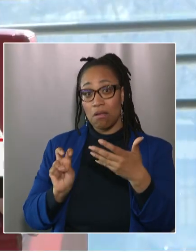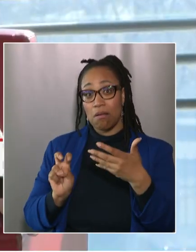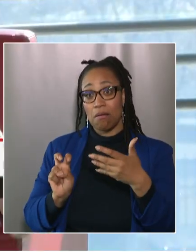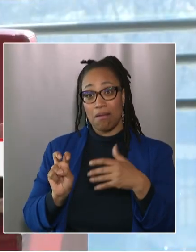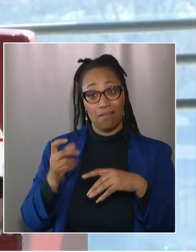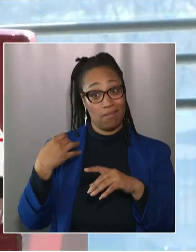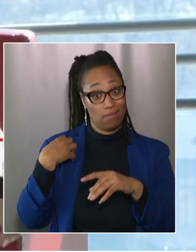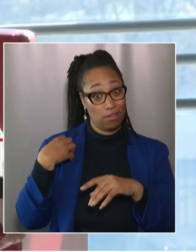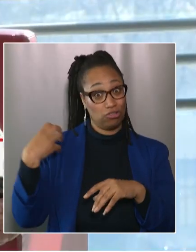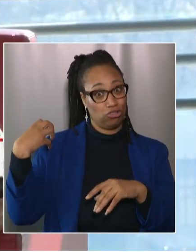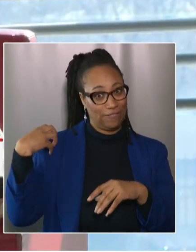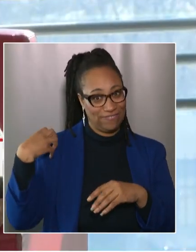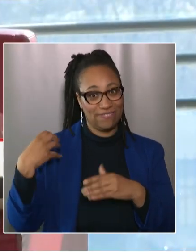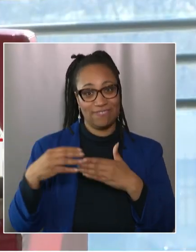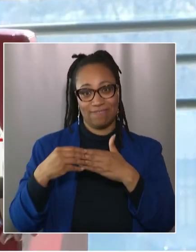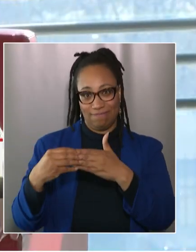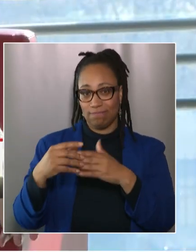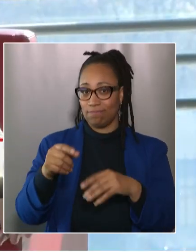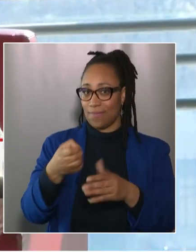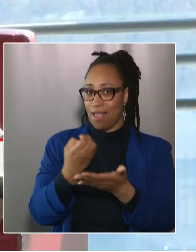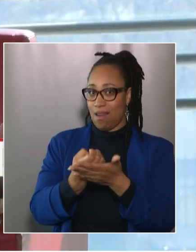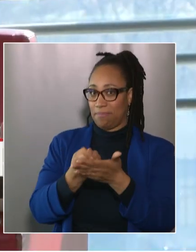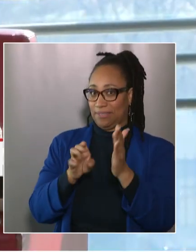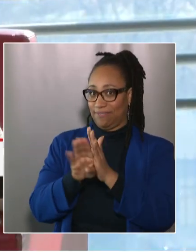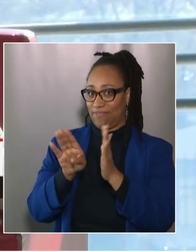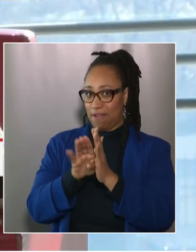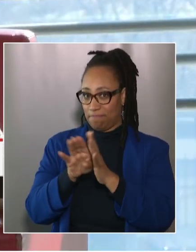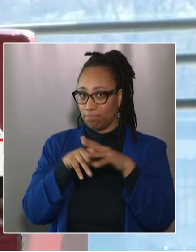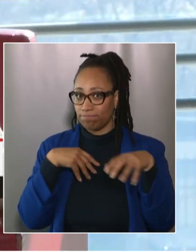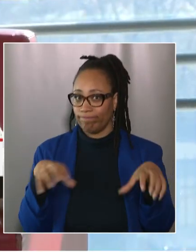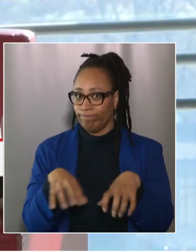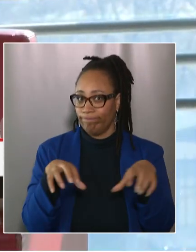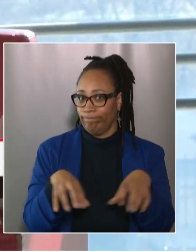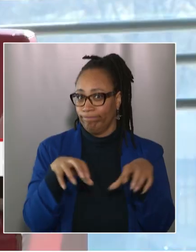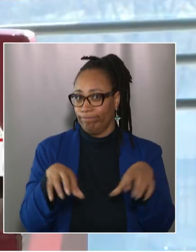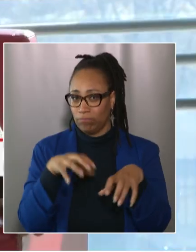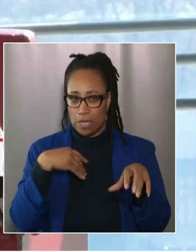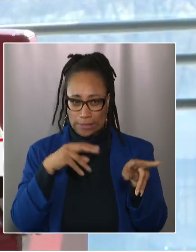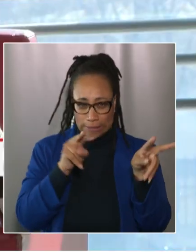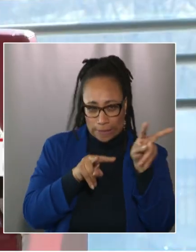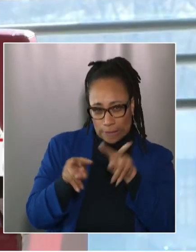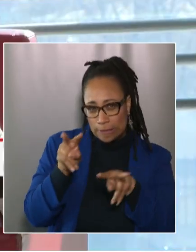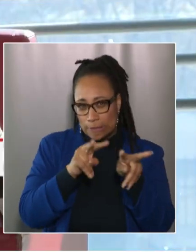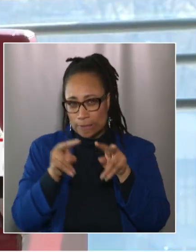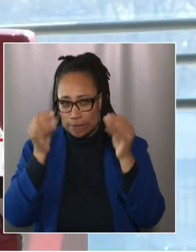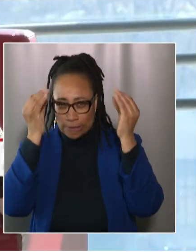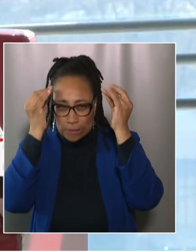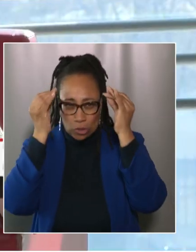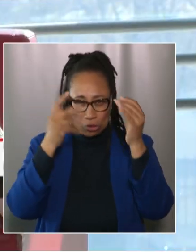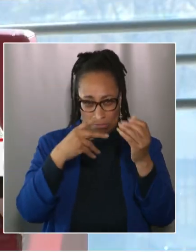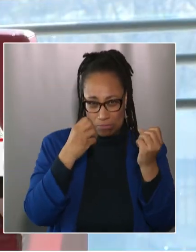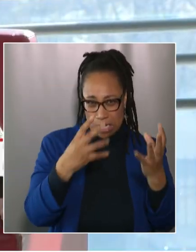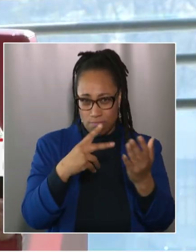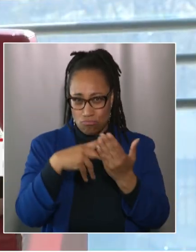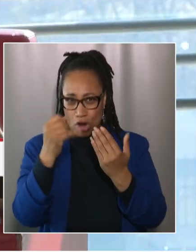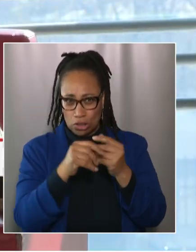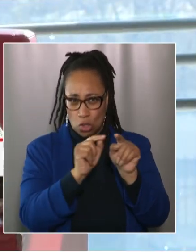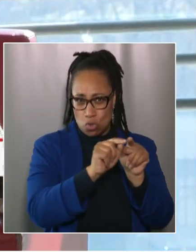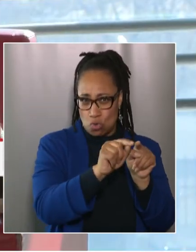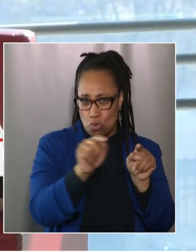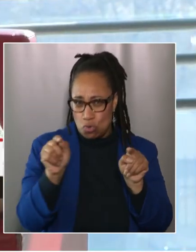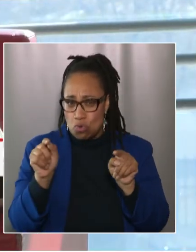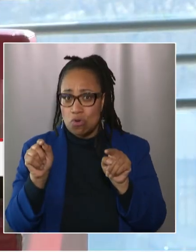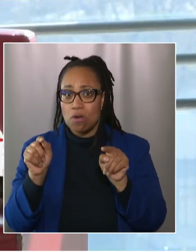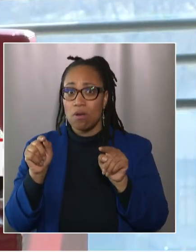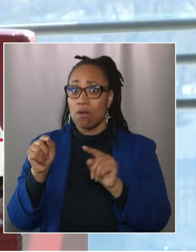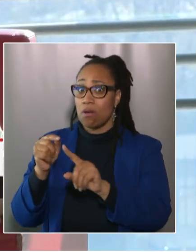projects. I believed firmly that the mayor, has a lot of latitude with economic development, even though I